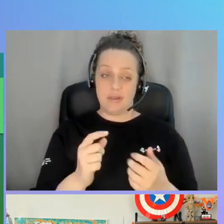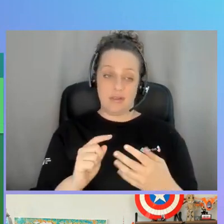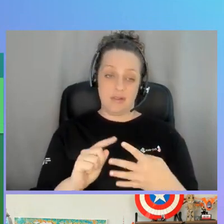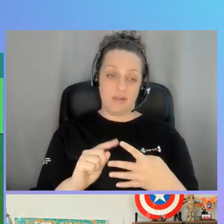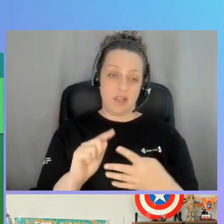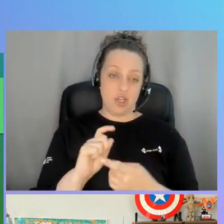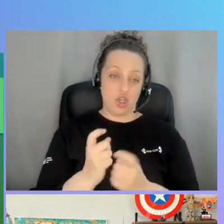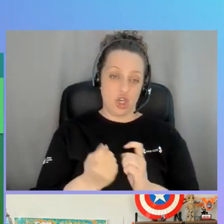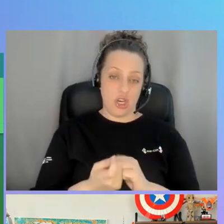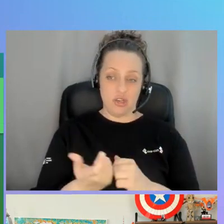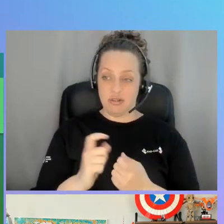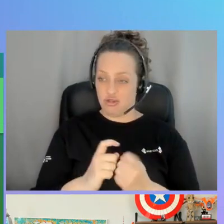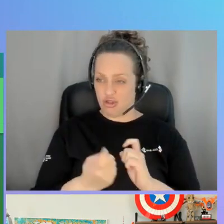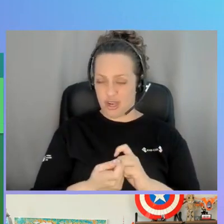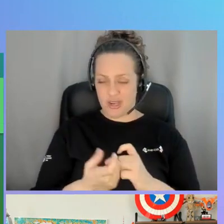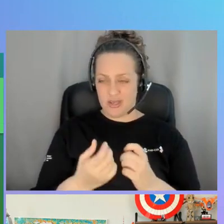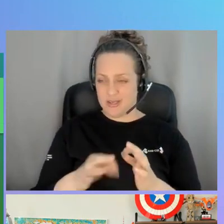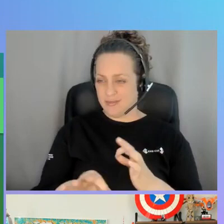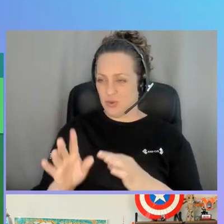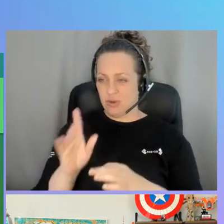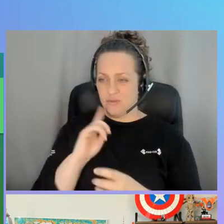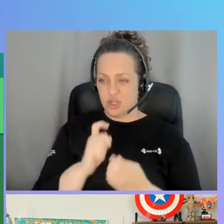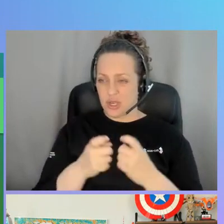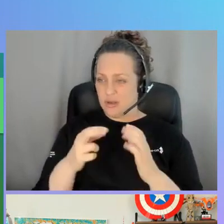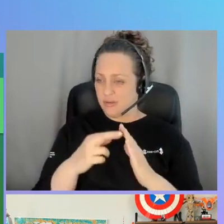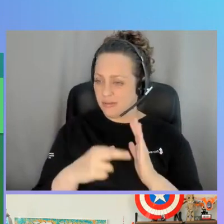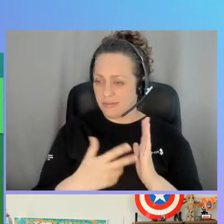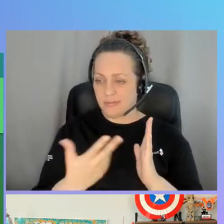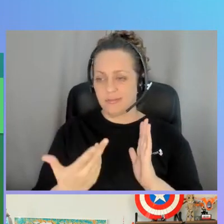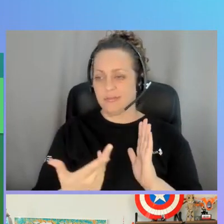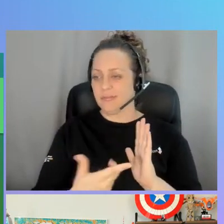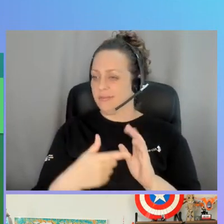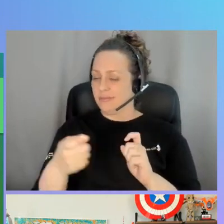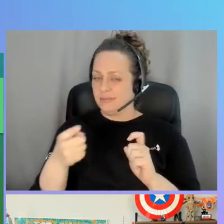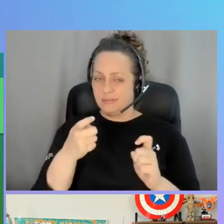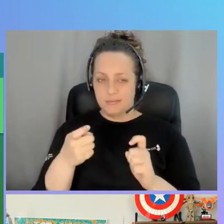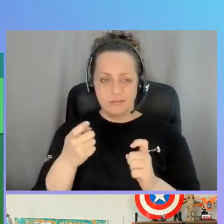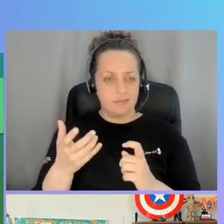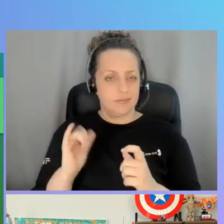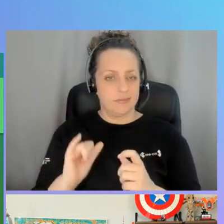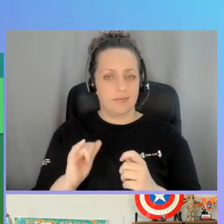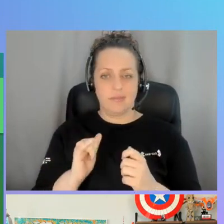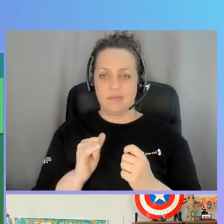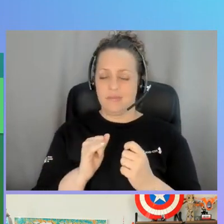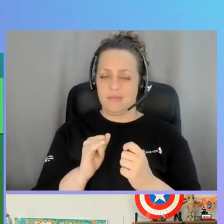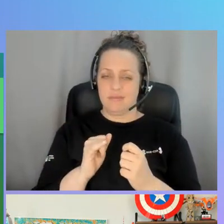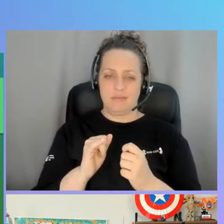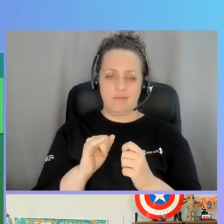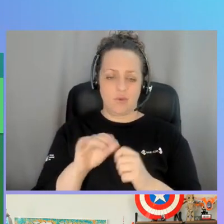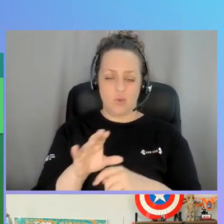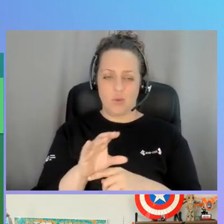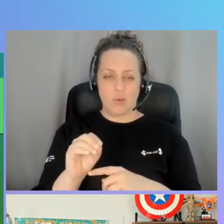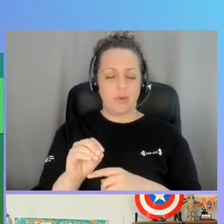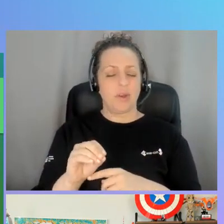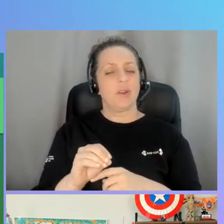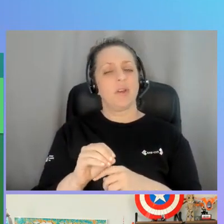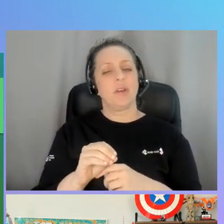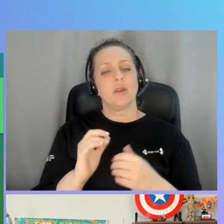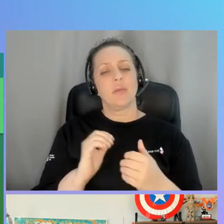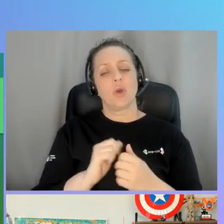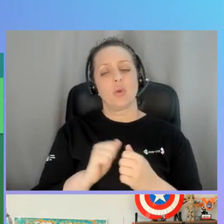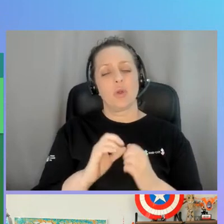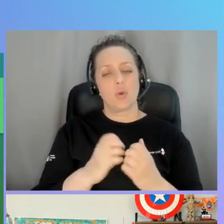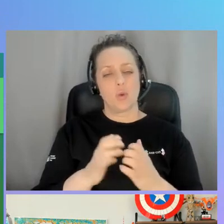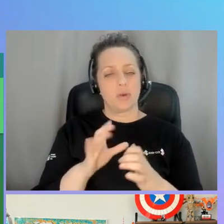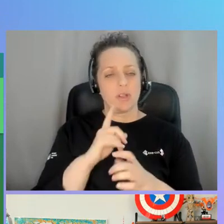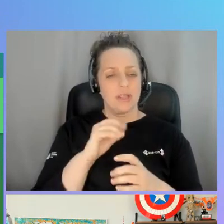change management practices on how you manage change throughout your organization. And so by partnering with the group that